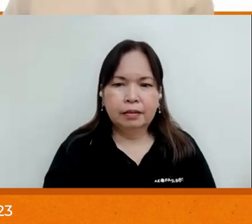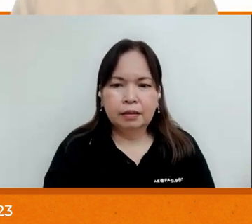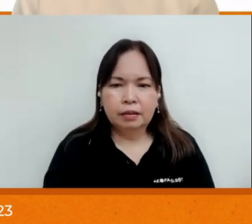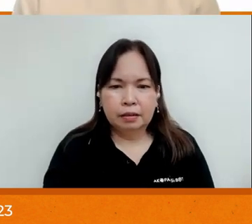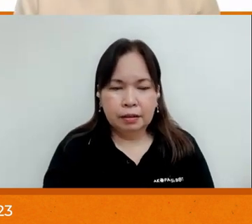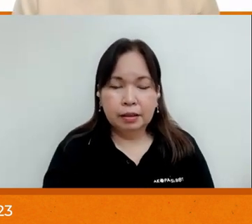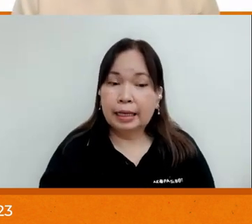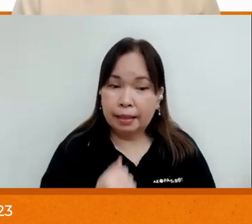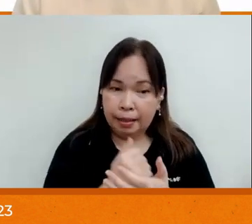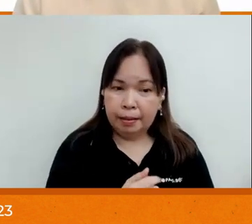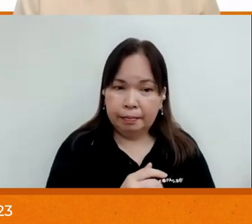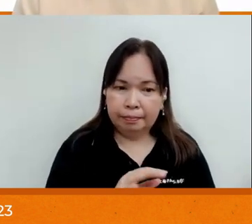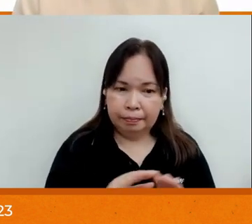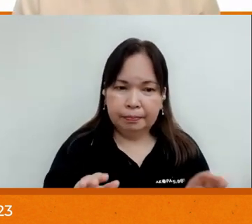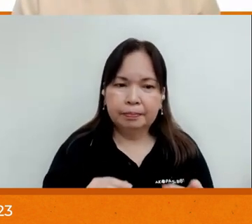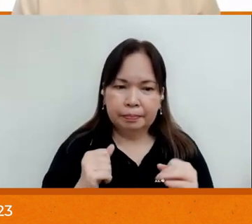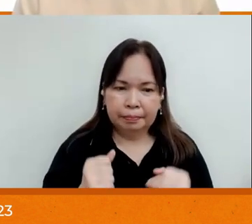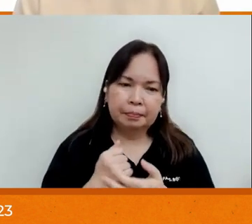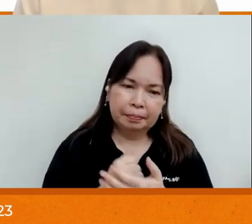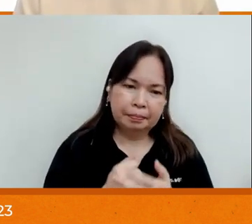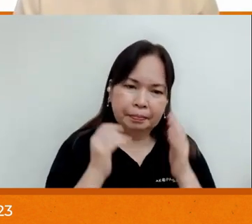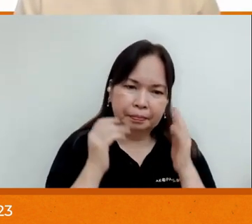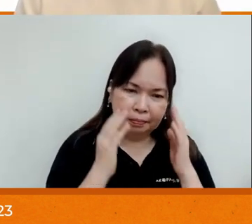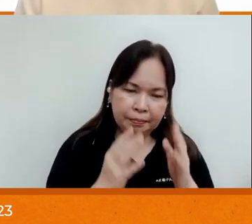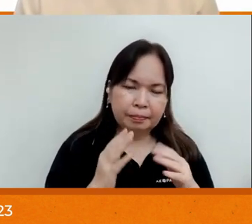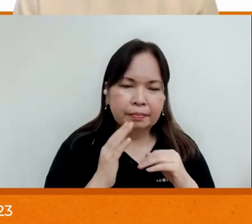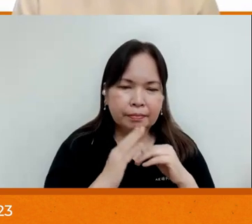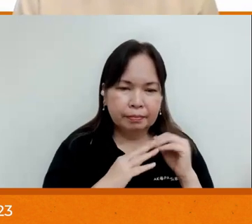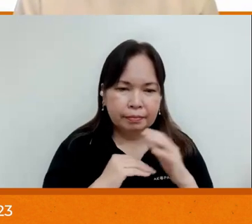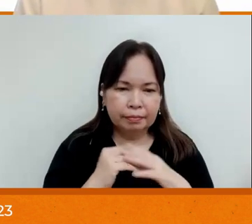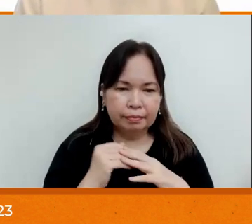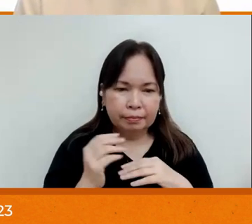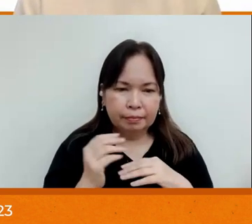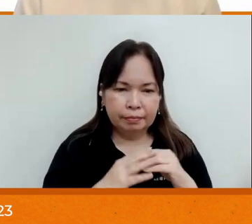child. So, that could help, ease away their